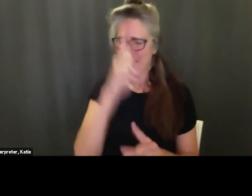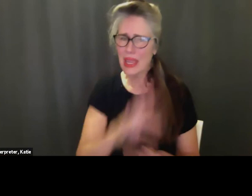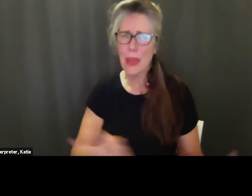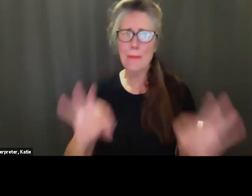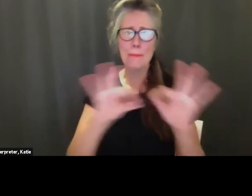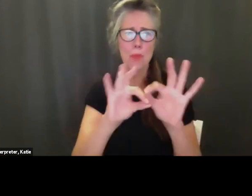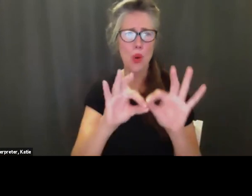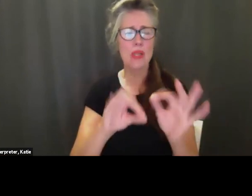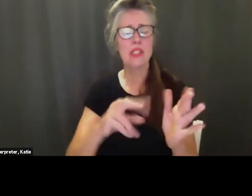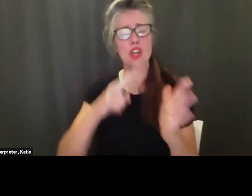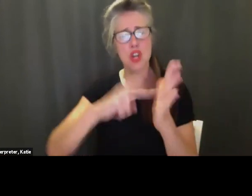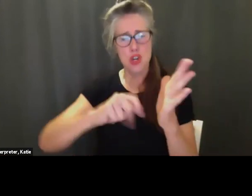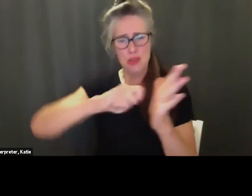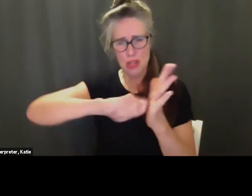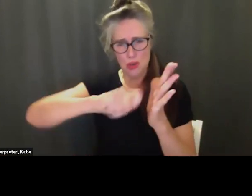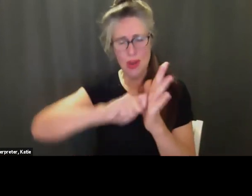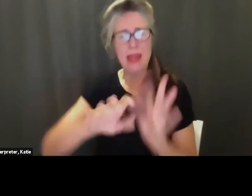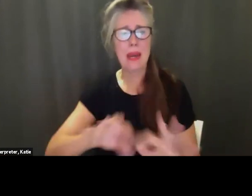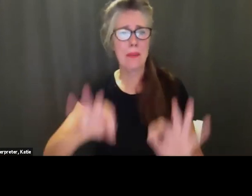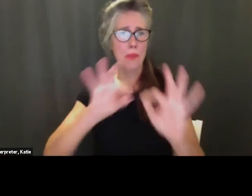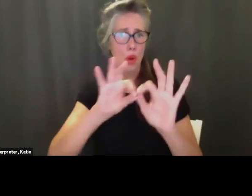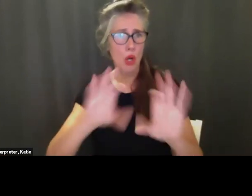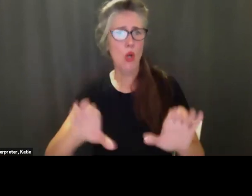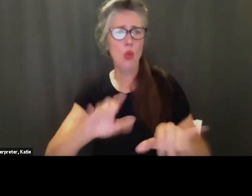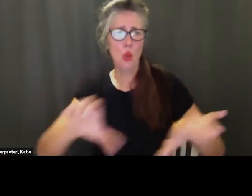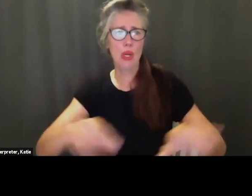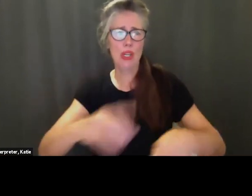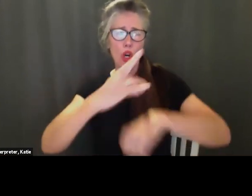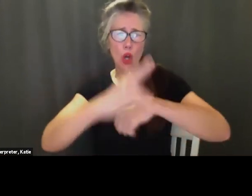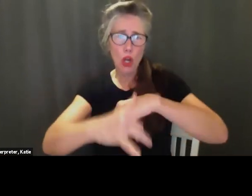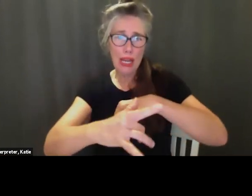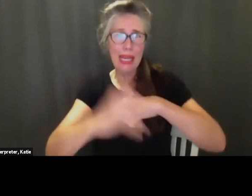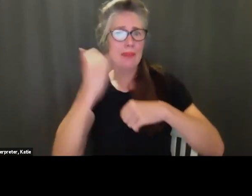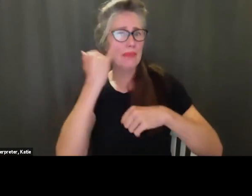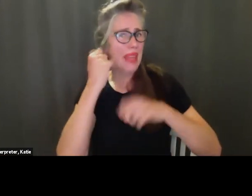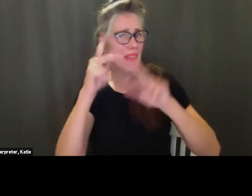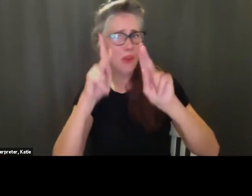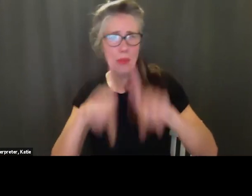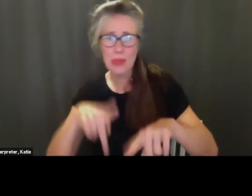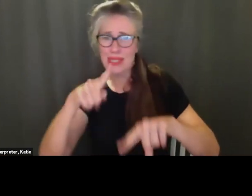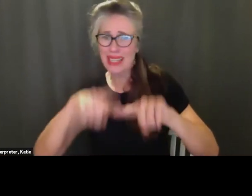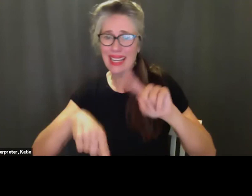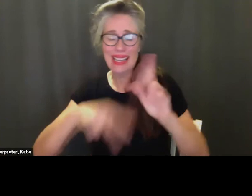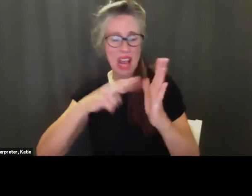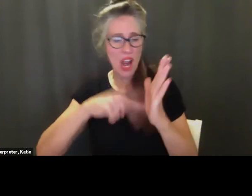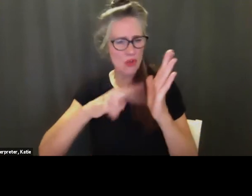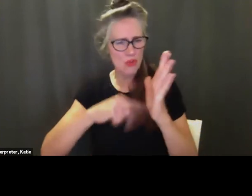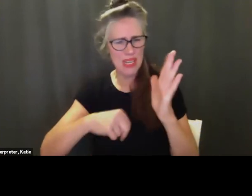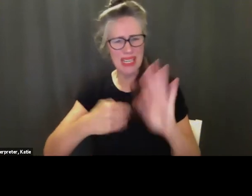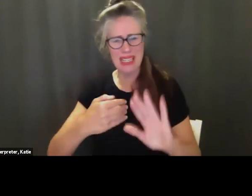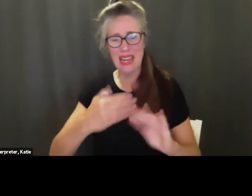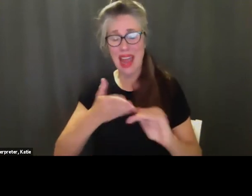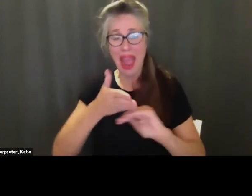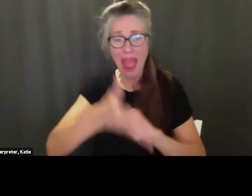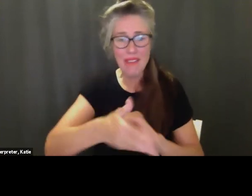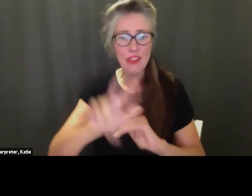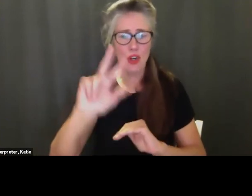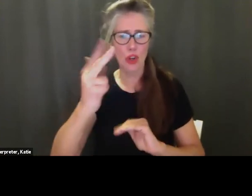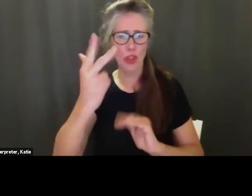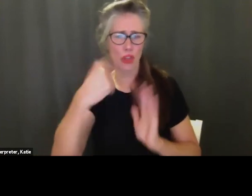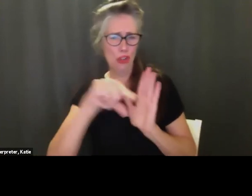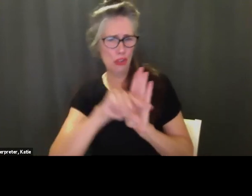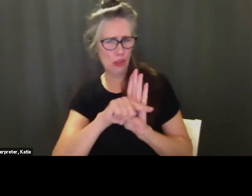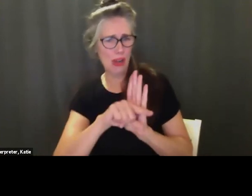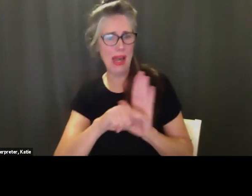part of this, and to do it early. If someone can't read by the end of the 3rd grade, they're